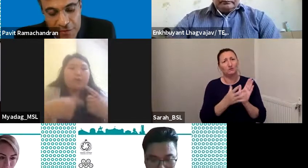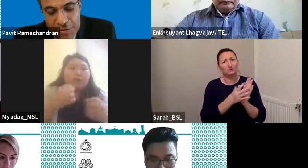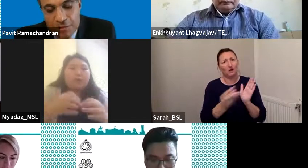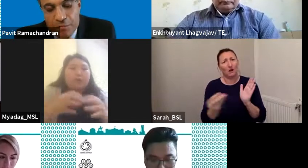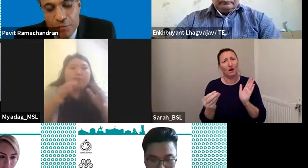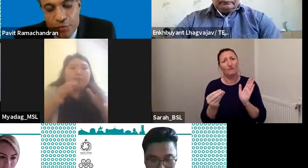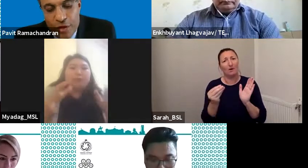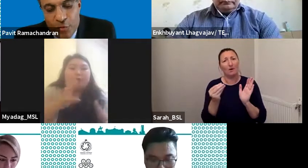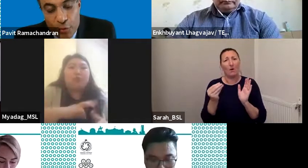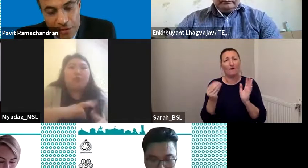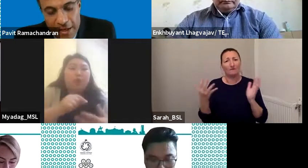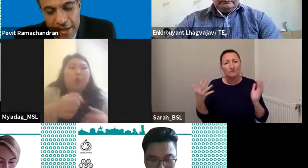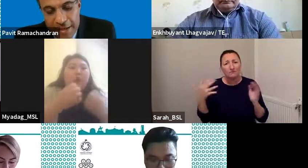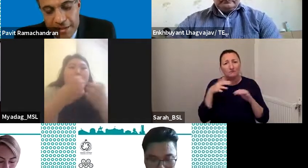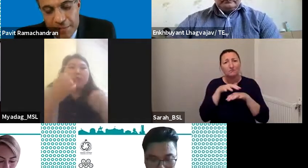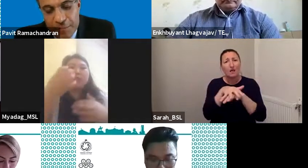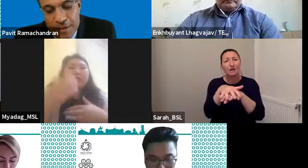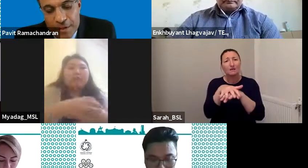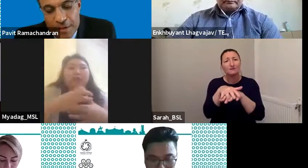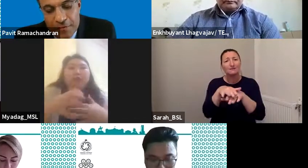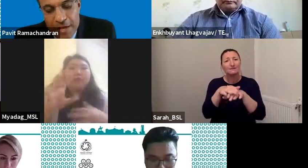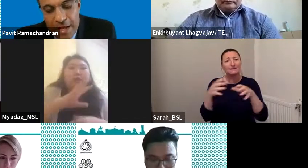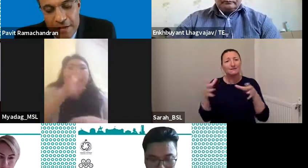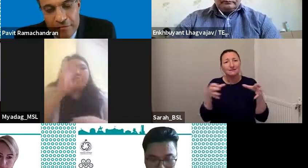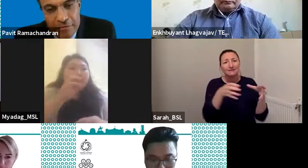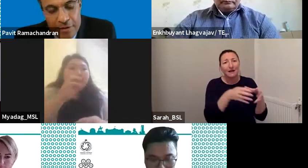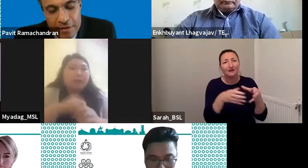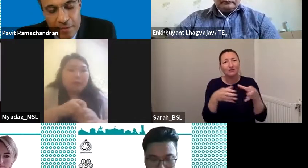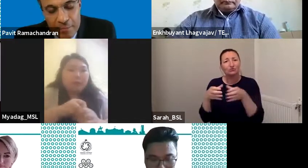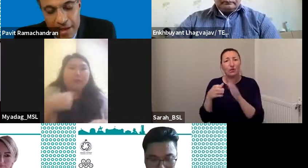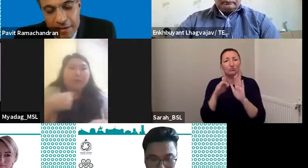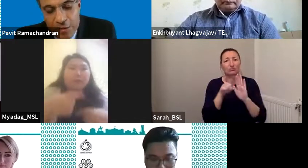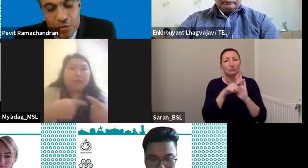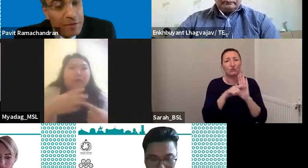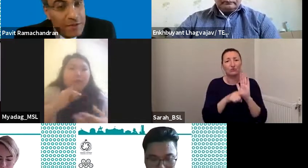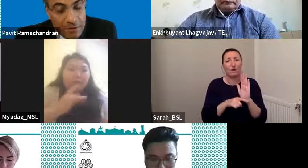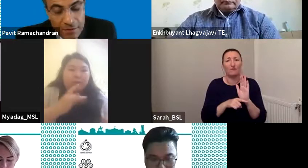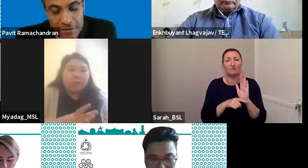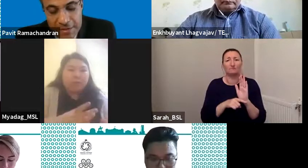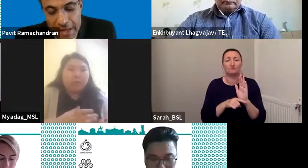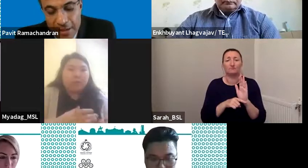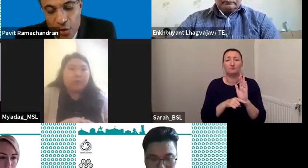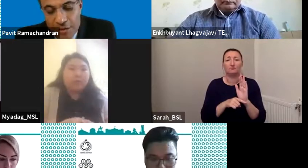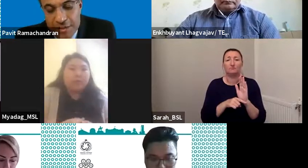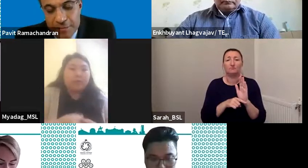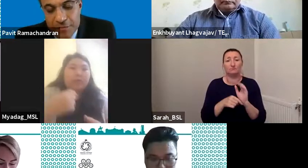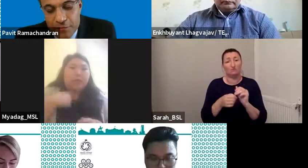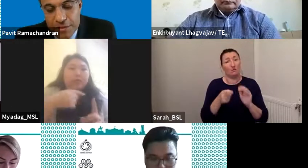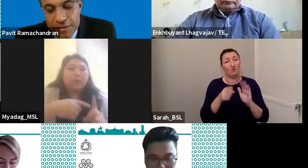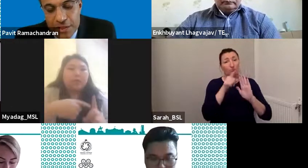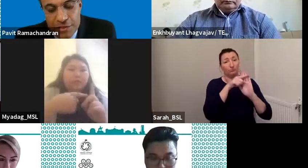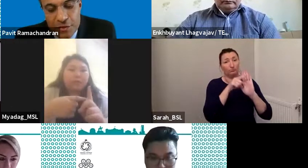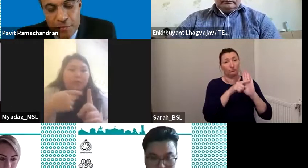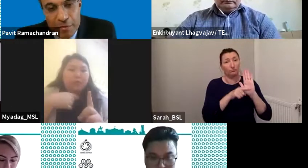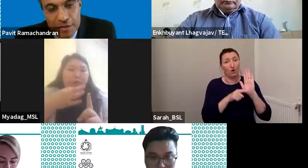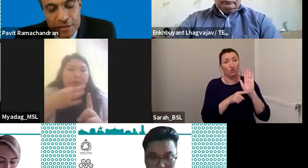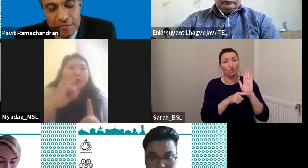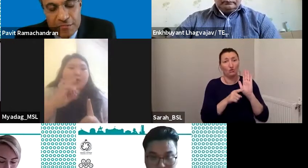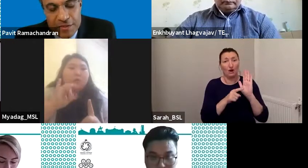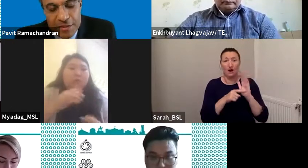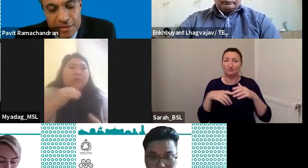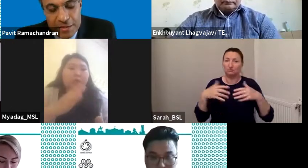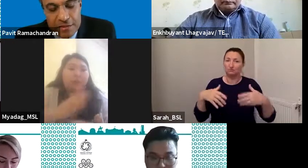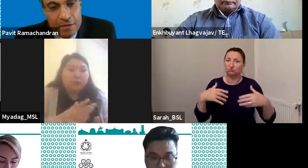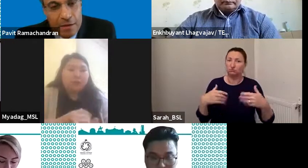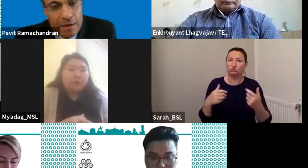features of this program are worth highlighting. We have applied a universal design concept for the construction of public